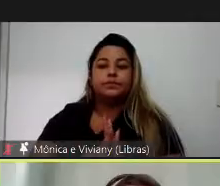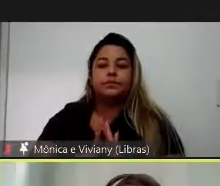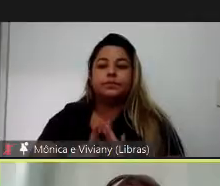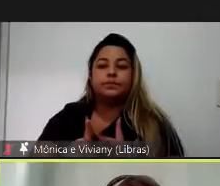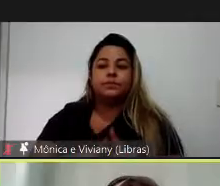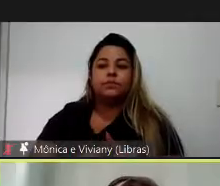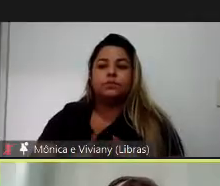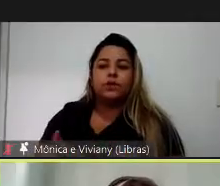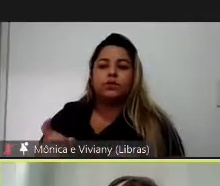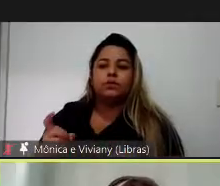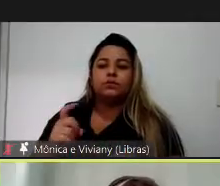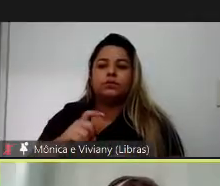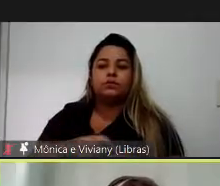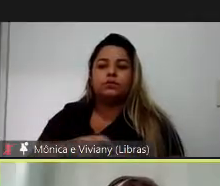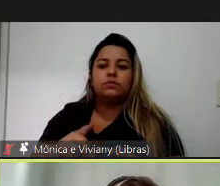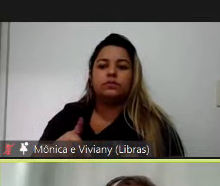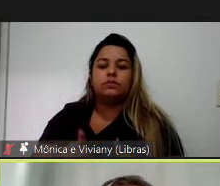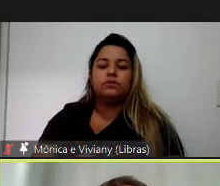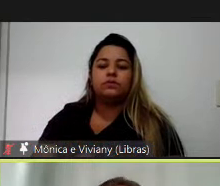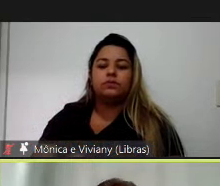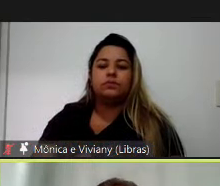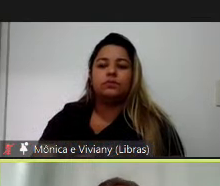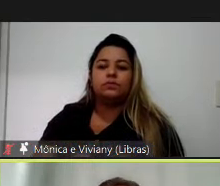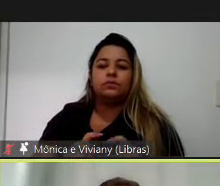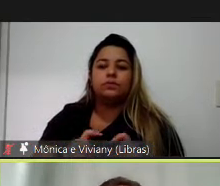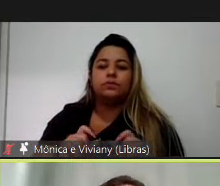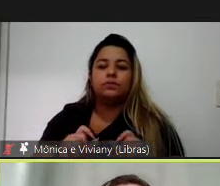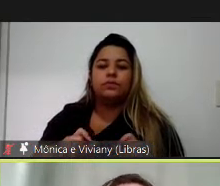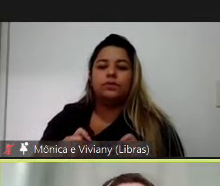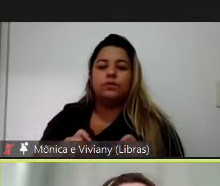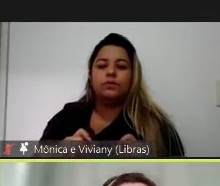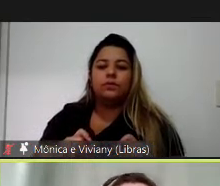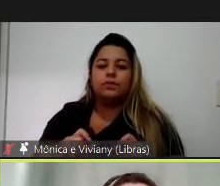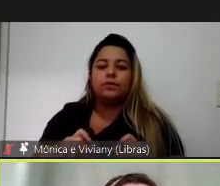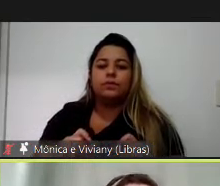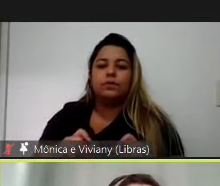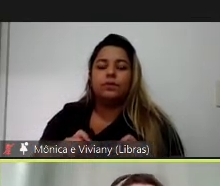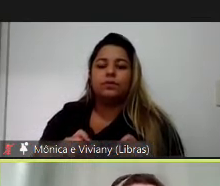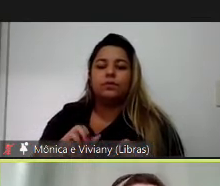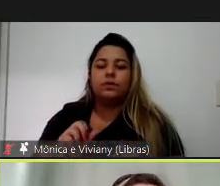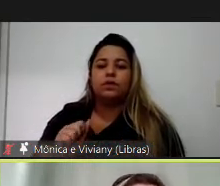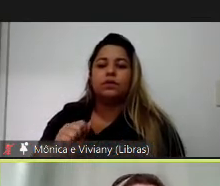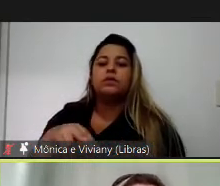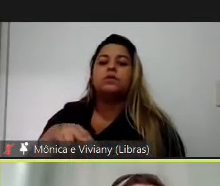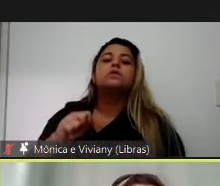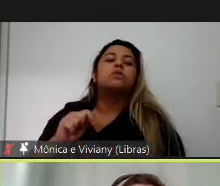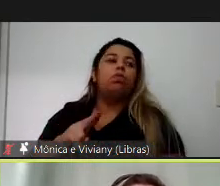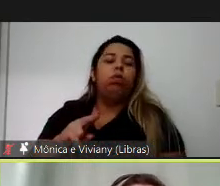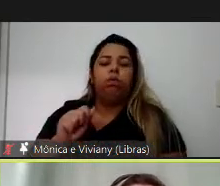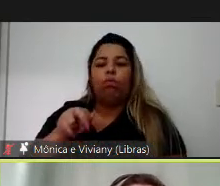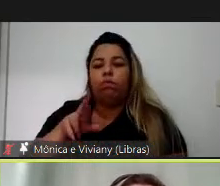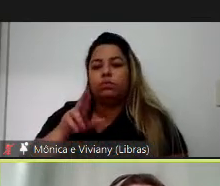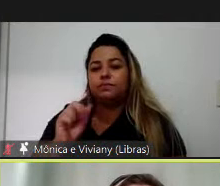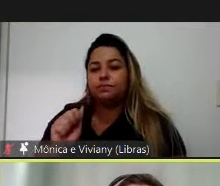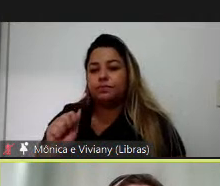the presentation until she came back? Oh, I think she's back.